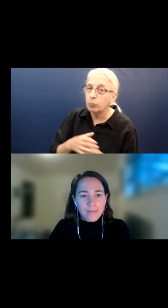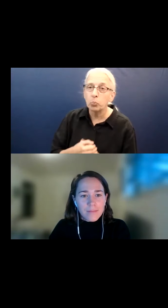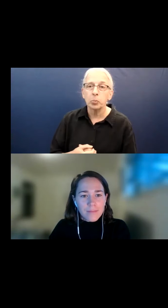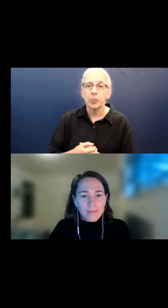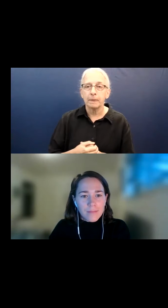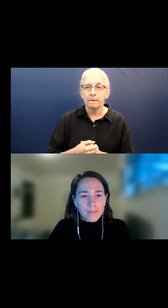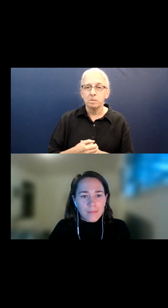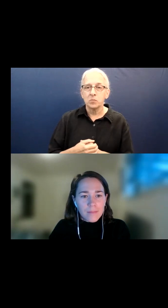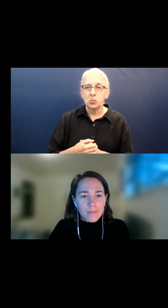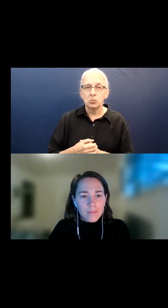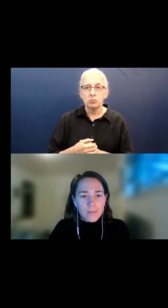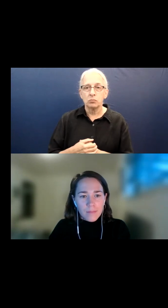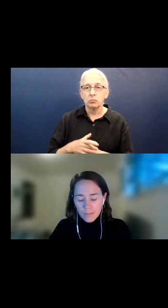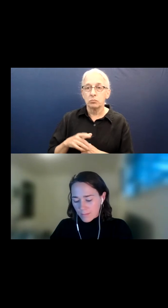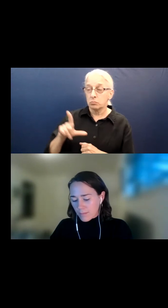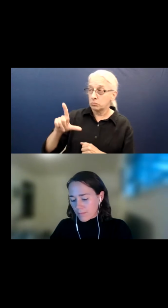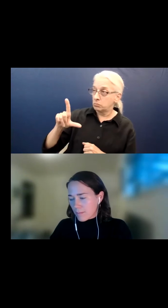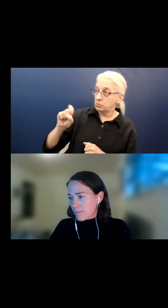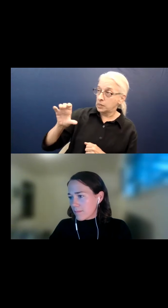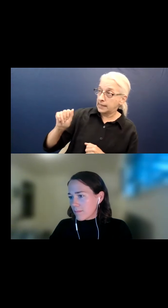Lisa, do you want to take a first stab at that?